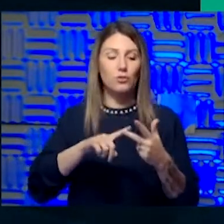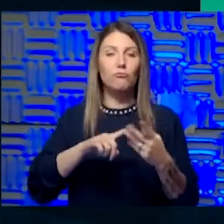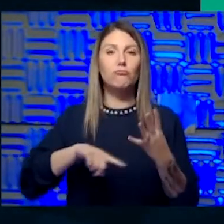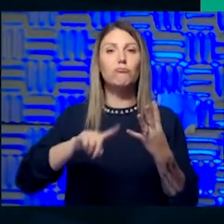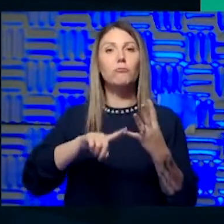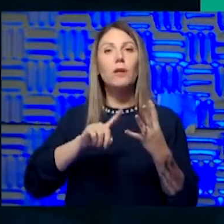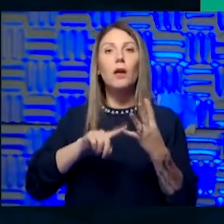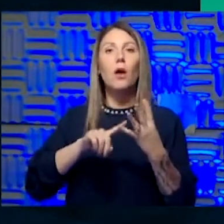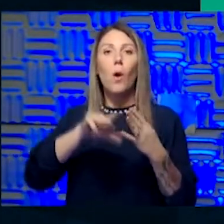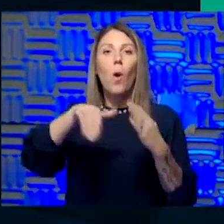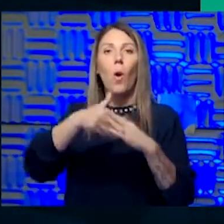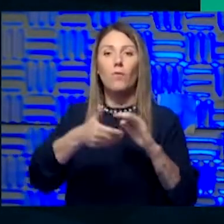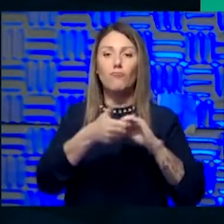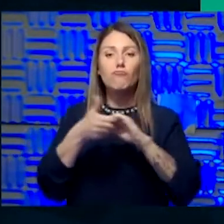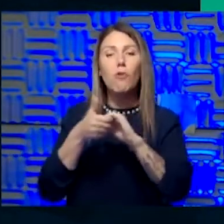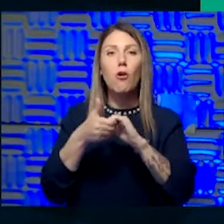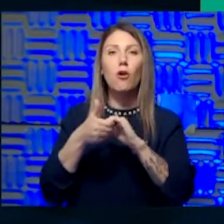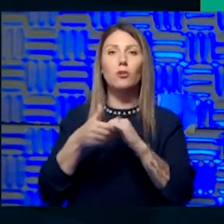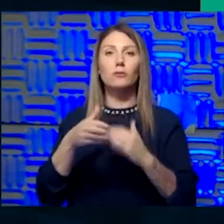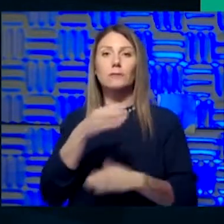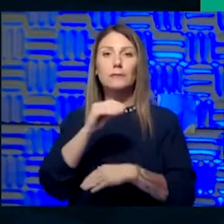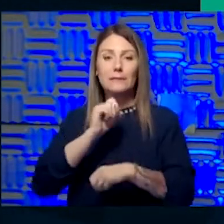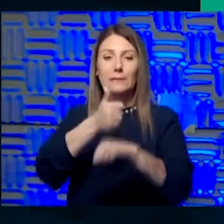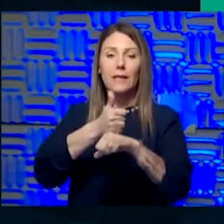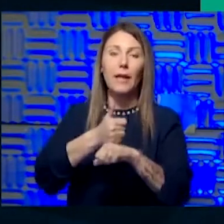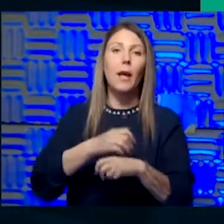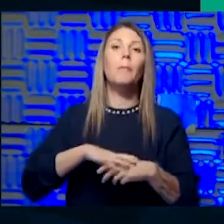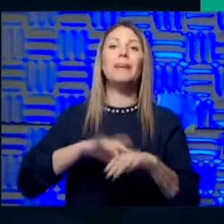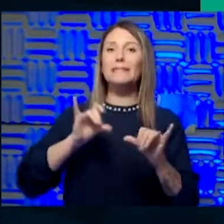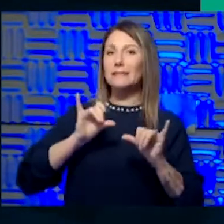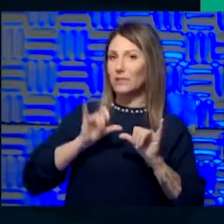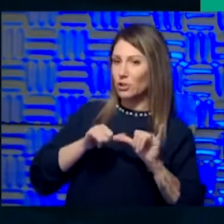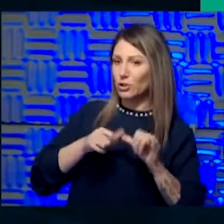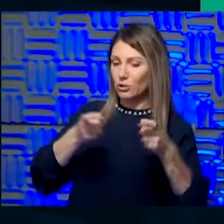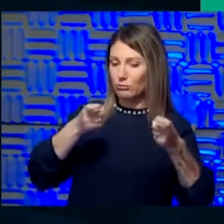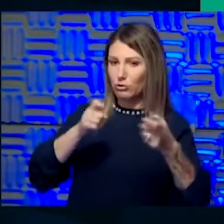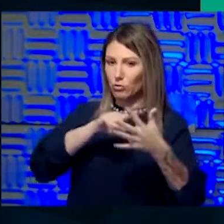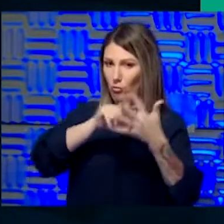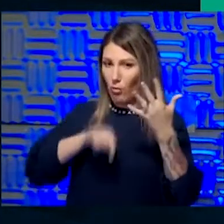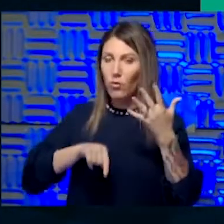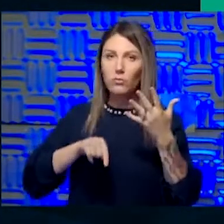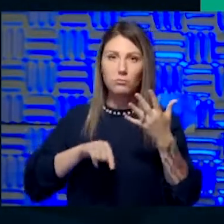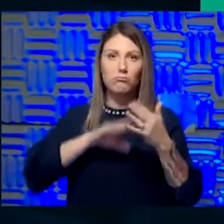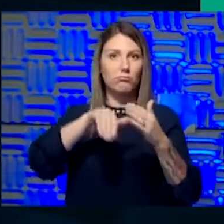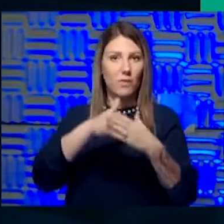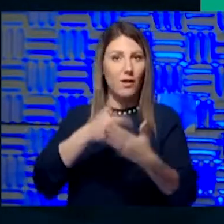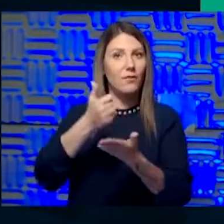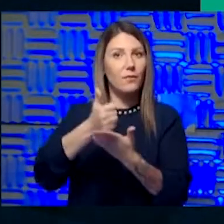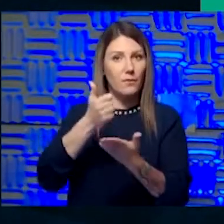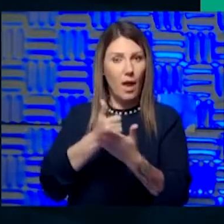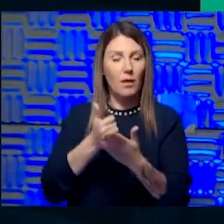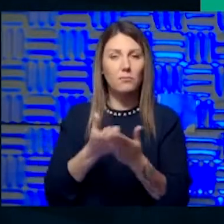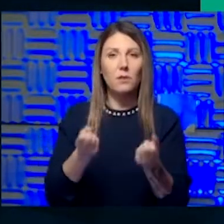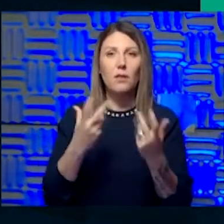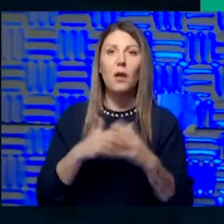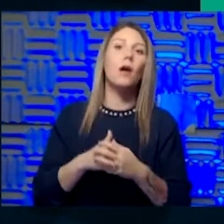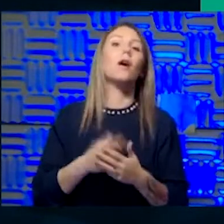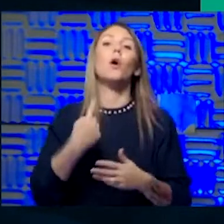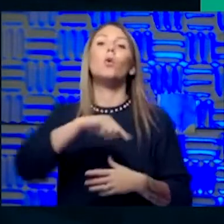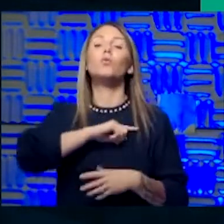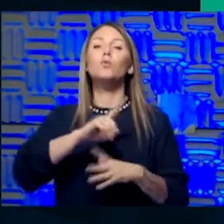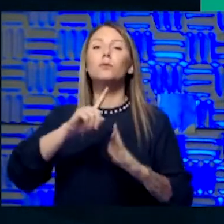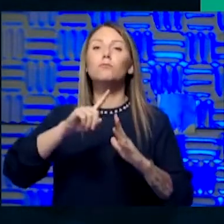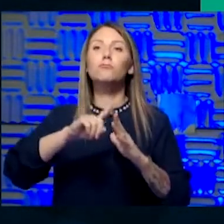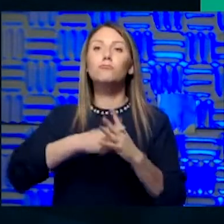partners trained, putting in engineering controls. Those seems to have helped a lot. We did start our drive-through